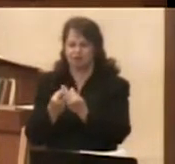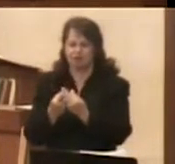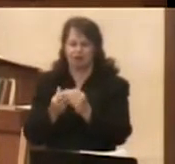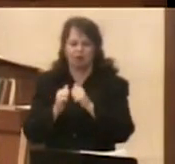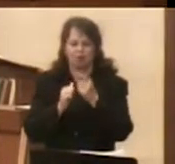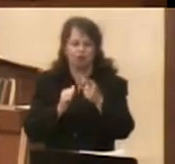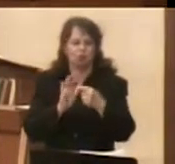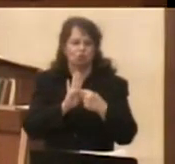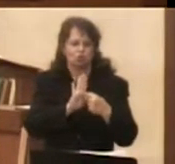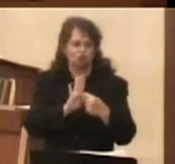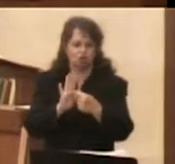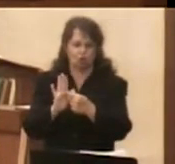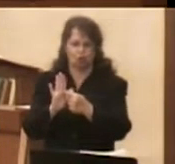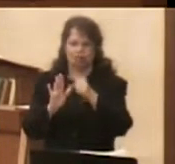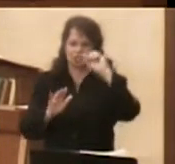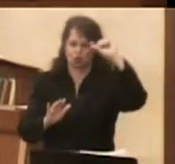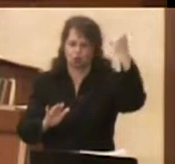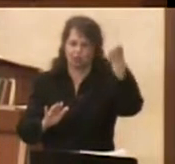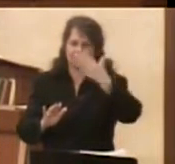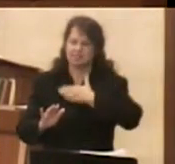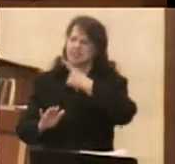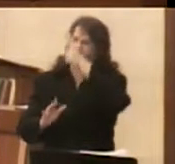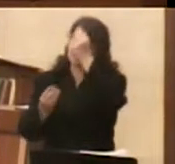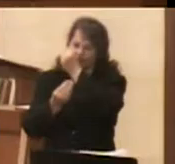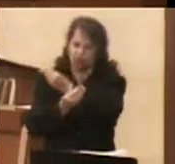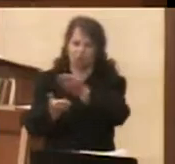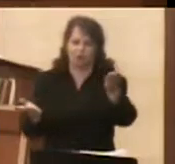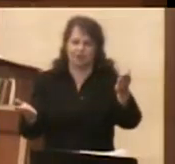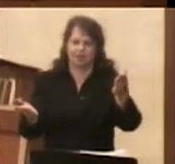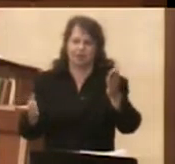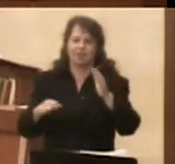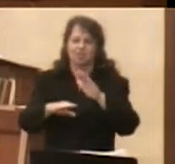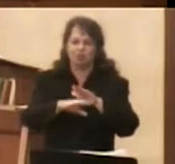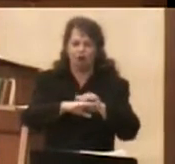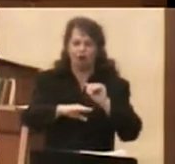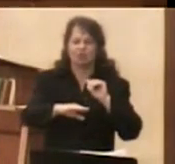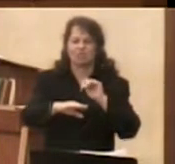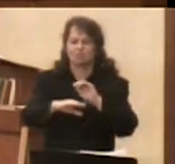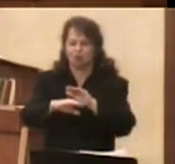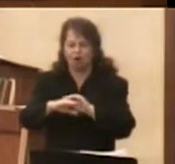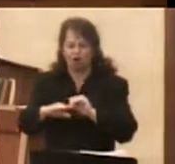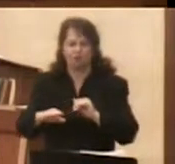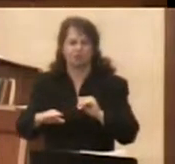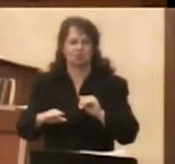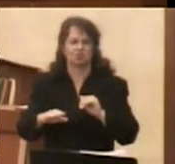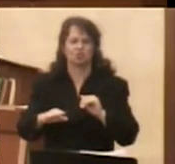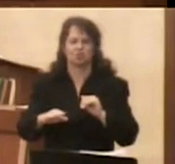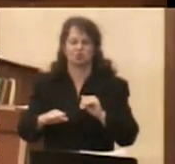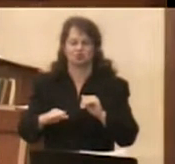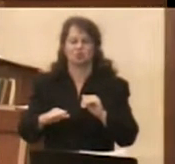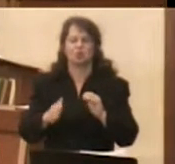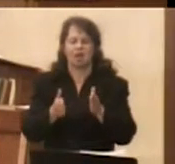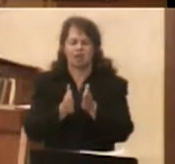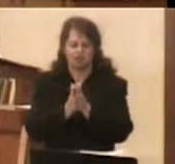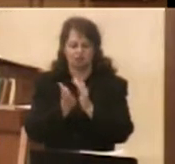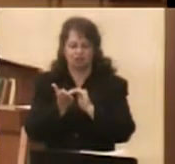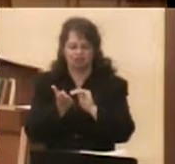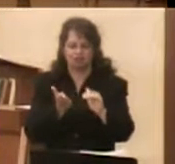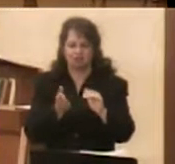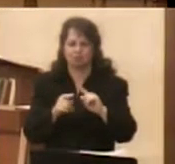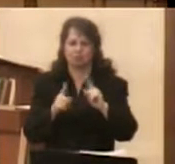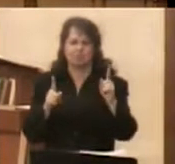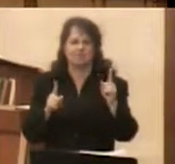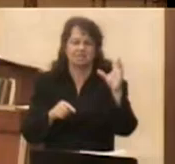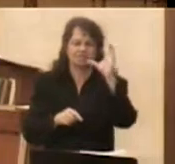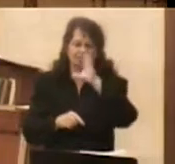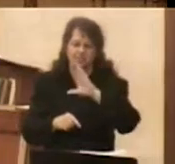grace, called again and again to repent, but then called again and again to seek ways to share the good news of